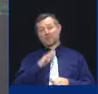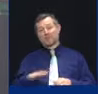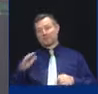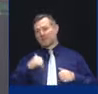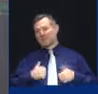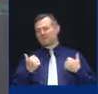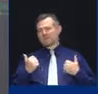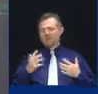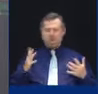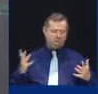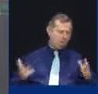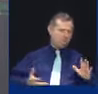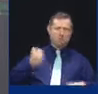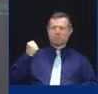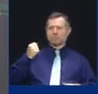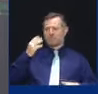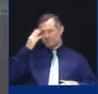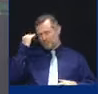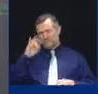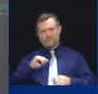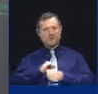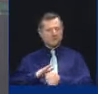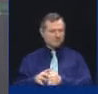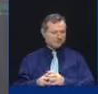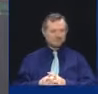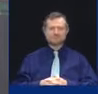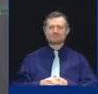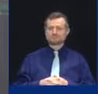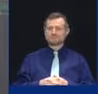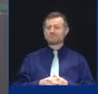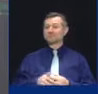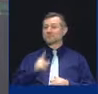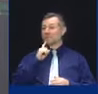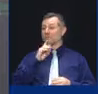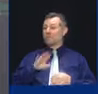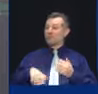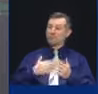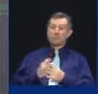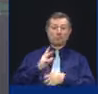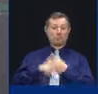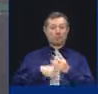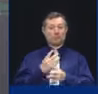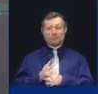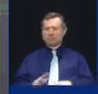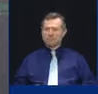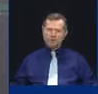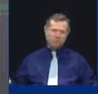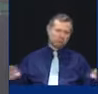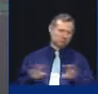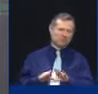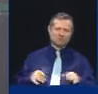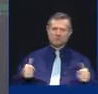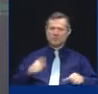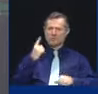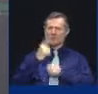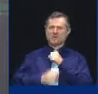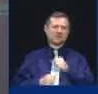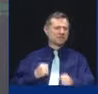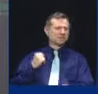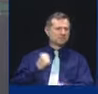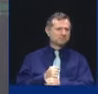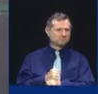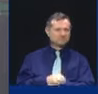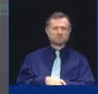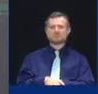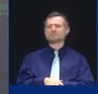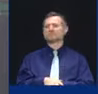life and locked up the globe for over a year. It became